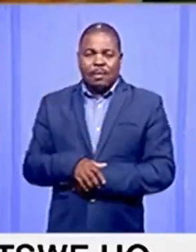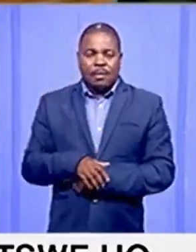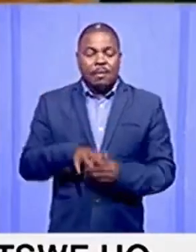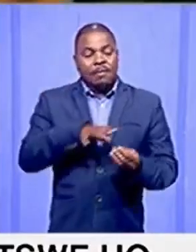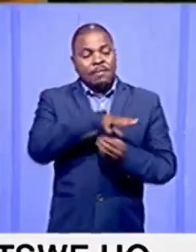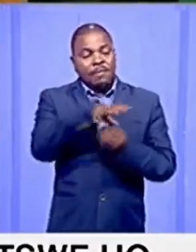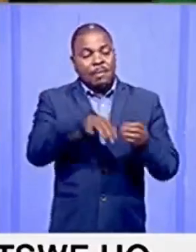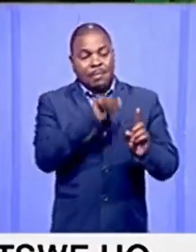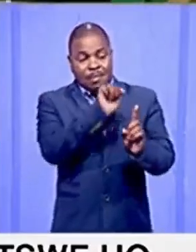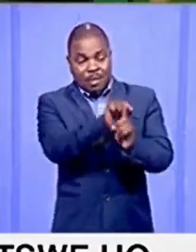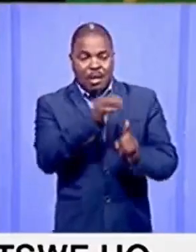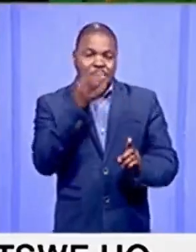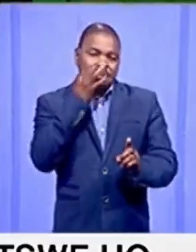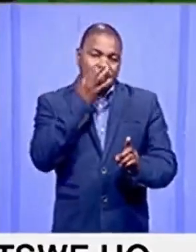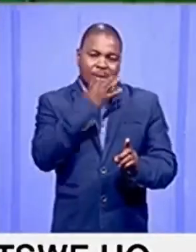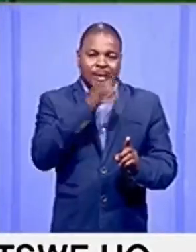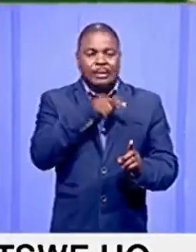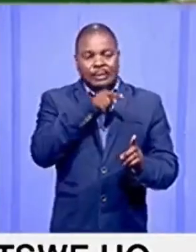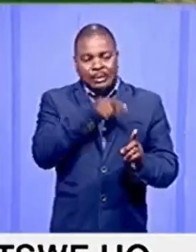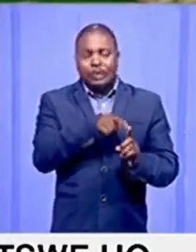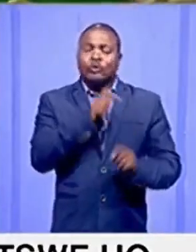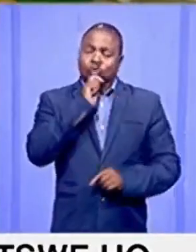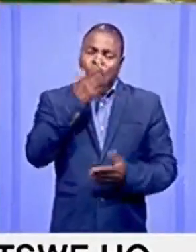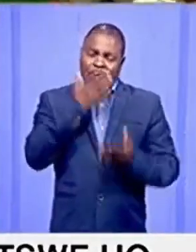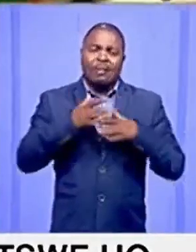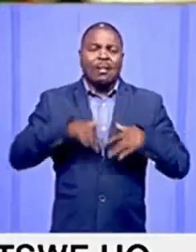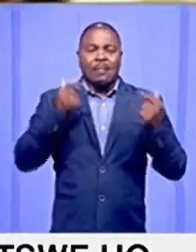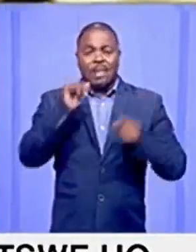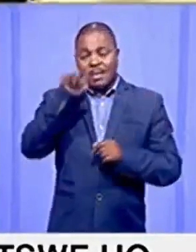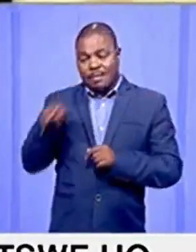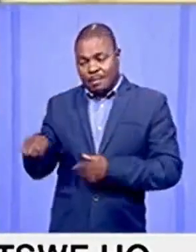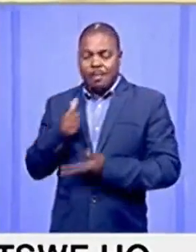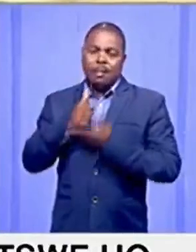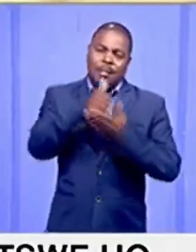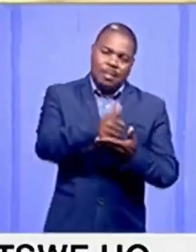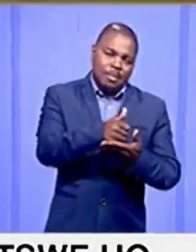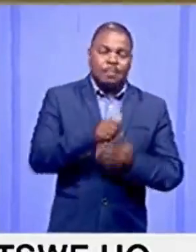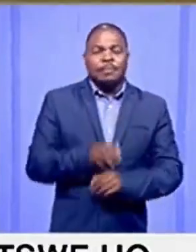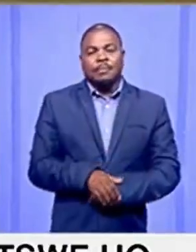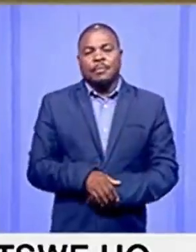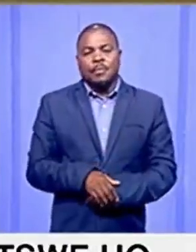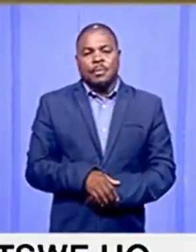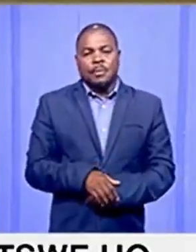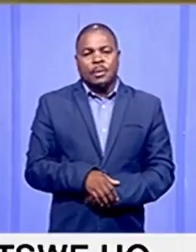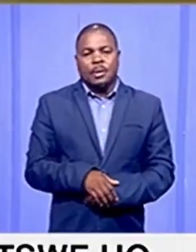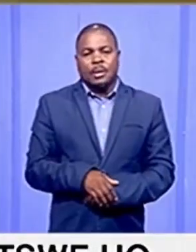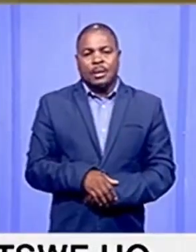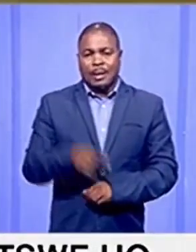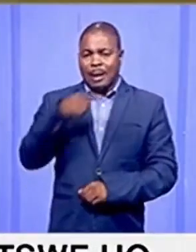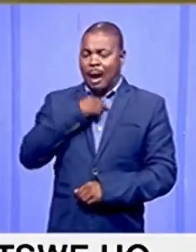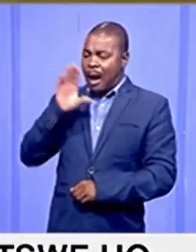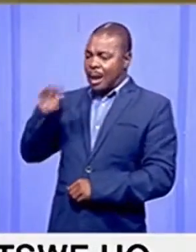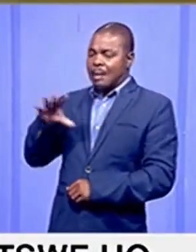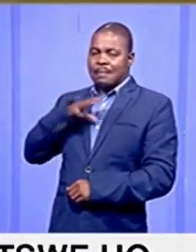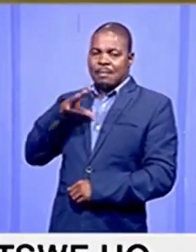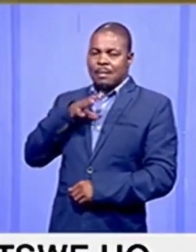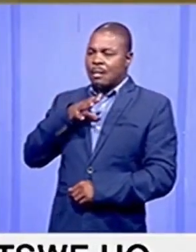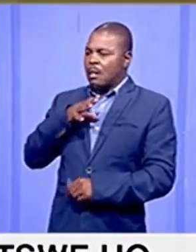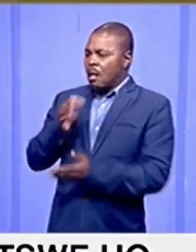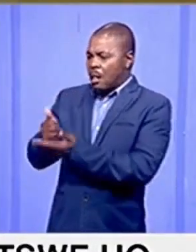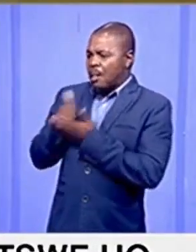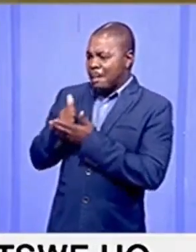la yengiwe o nna kabo a santse a tshela fa baoki ba lekile go ka motlhatlhoba. I did not just ask them to help